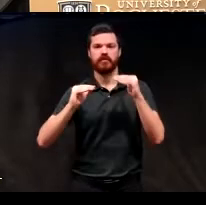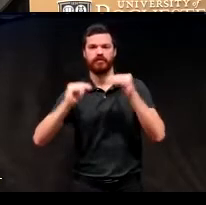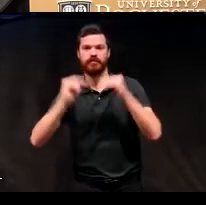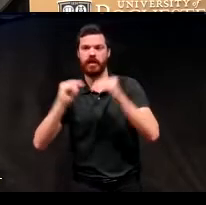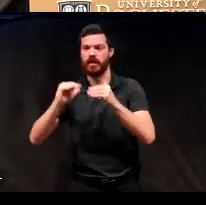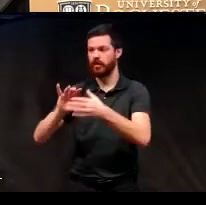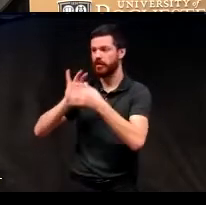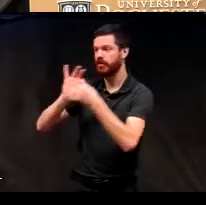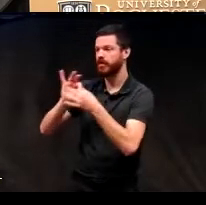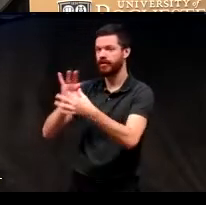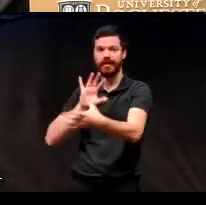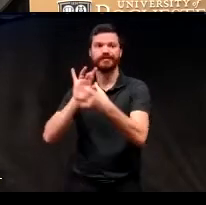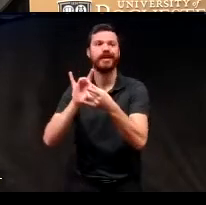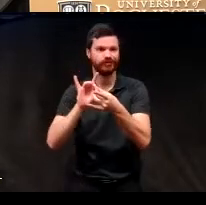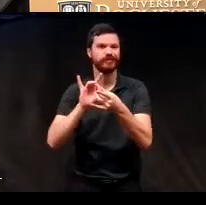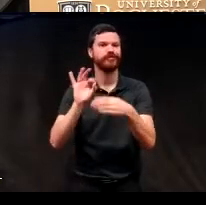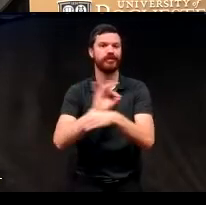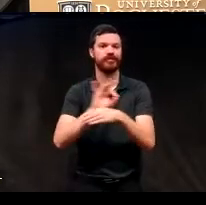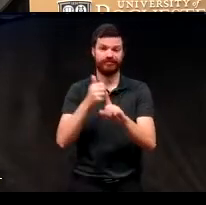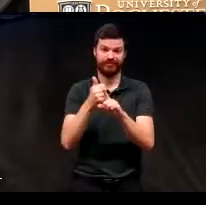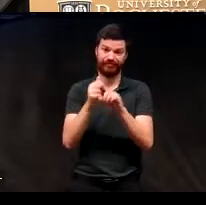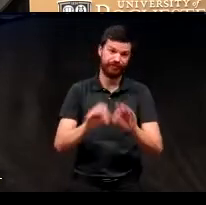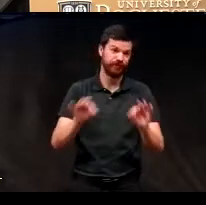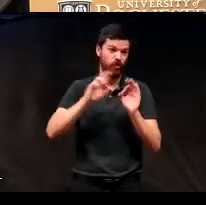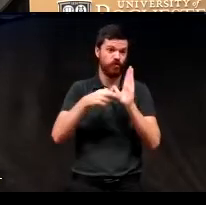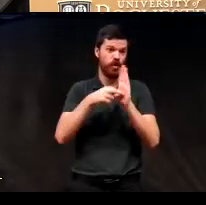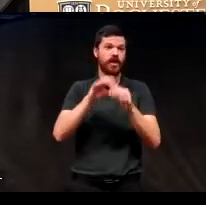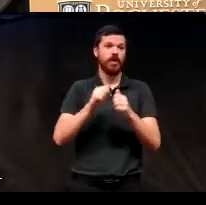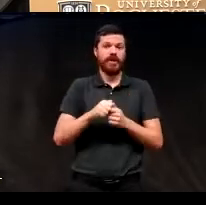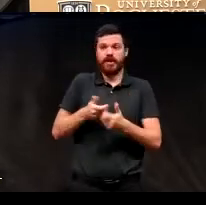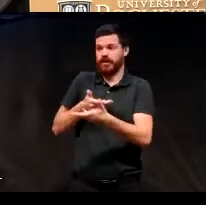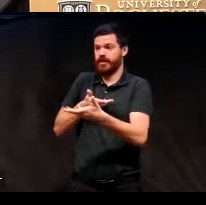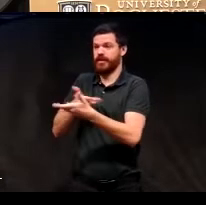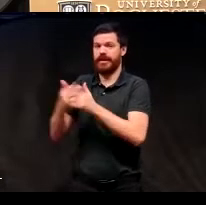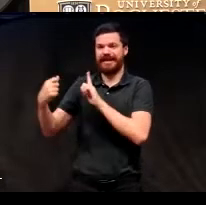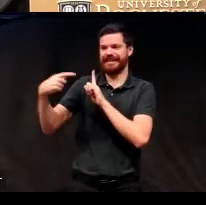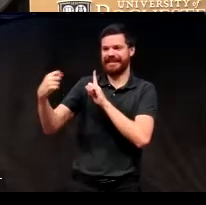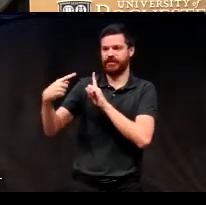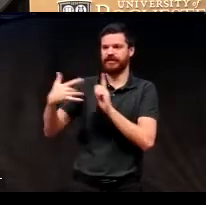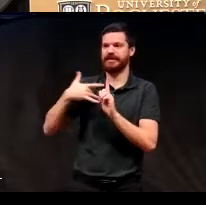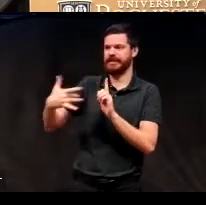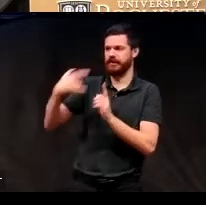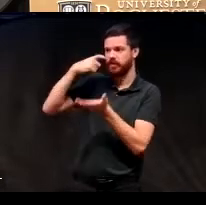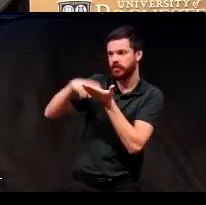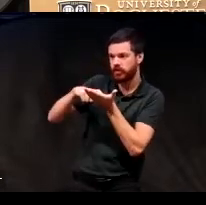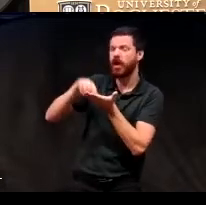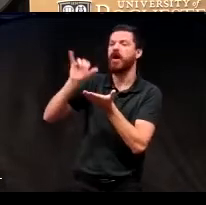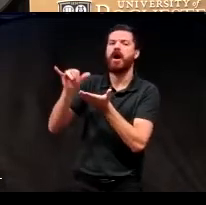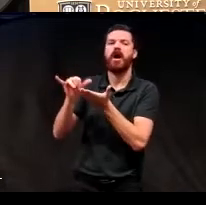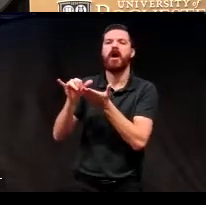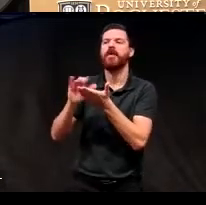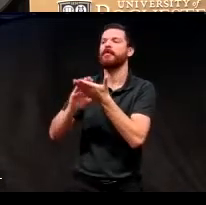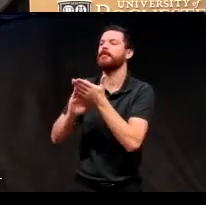functions. And it plays an essential role in the interpersonal signals necessary for initiating